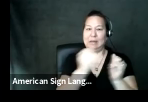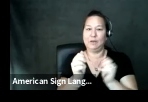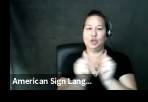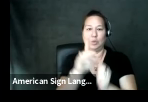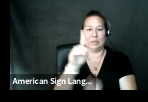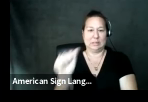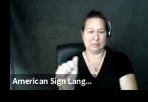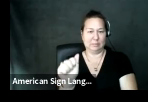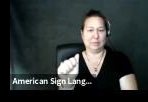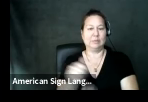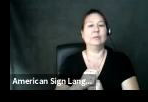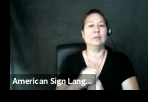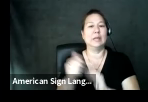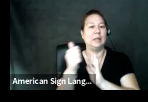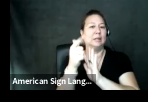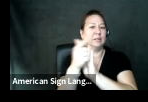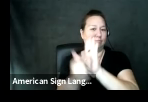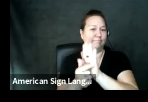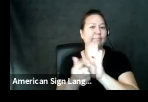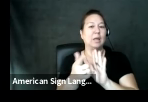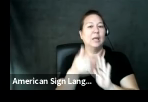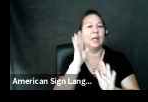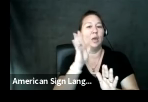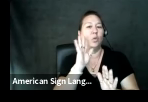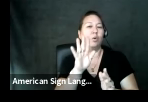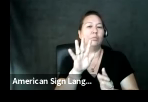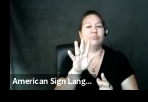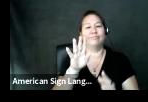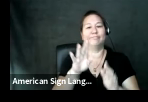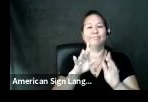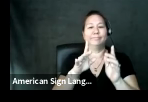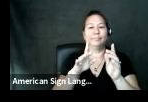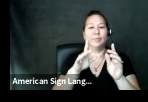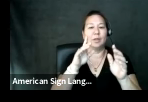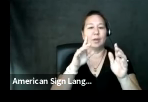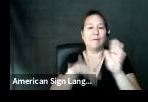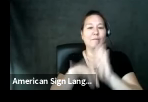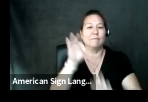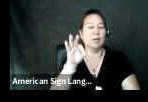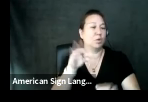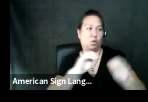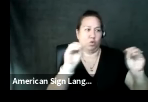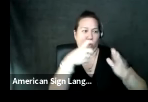parents, and it needs to be designed to meet the unique needs of a child with a disability.